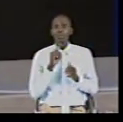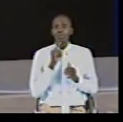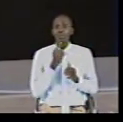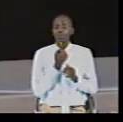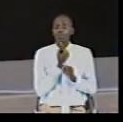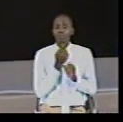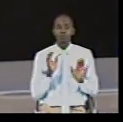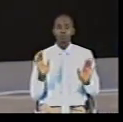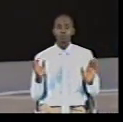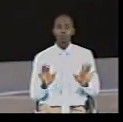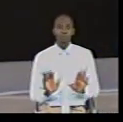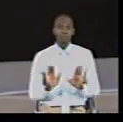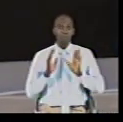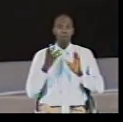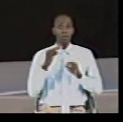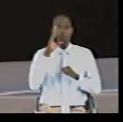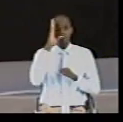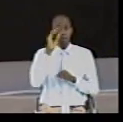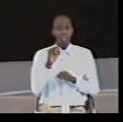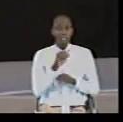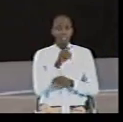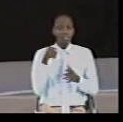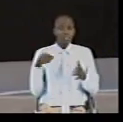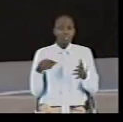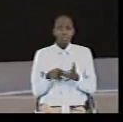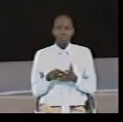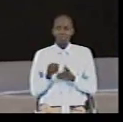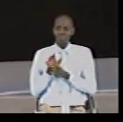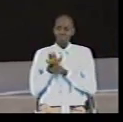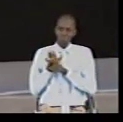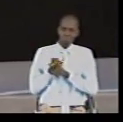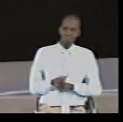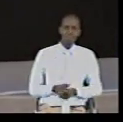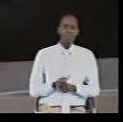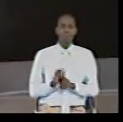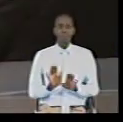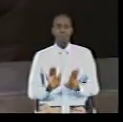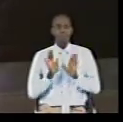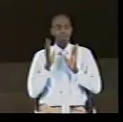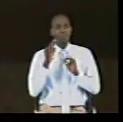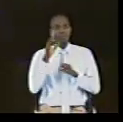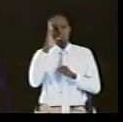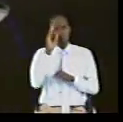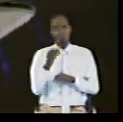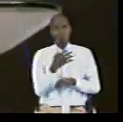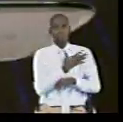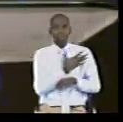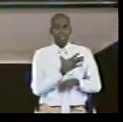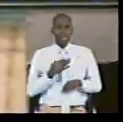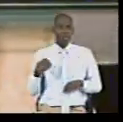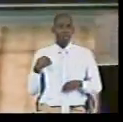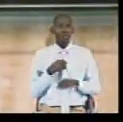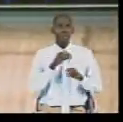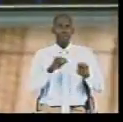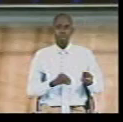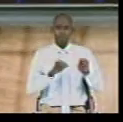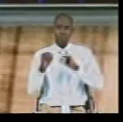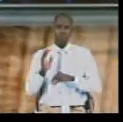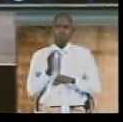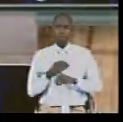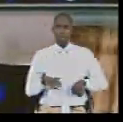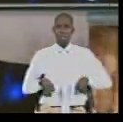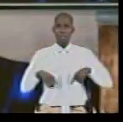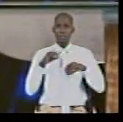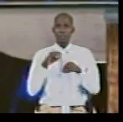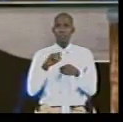man, this intimidating fear of man, and we put our lives into the hands of